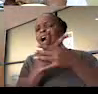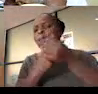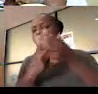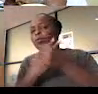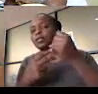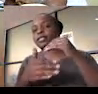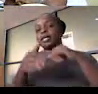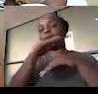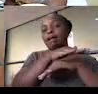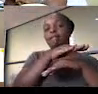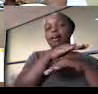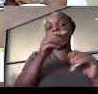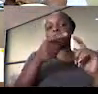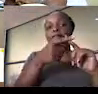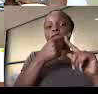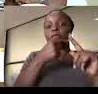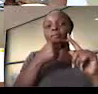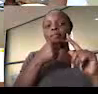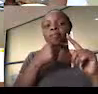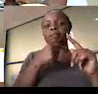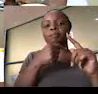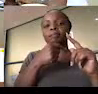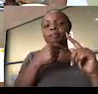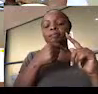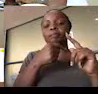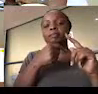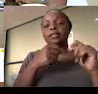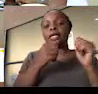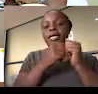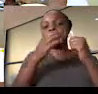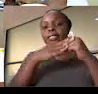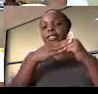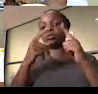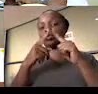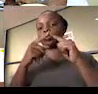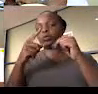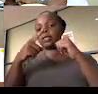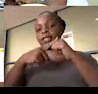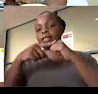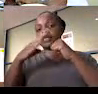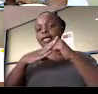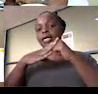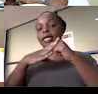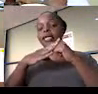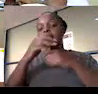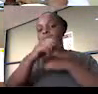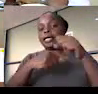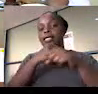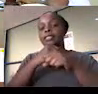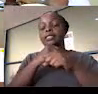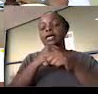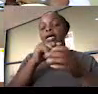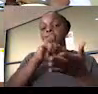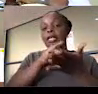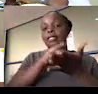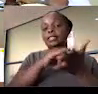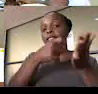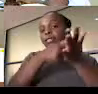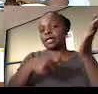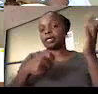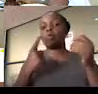subsidized cover that is affordable to our Kenyans, our monthly contributions are very affordable. So